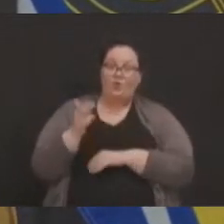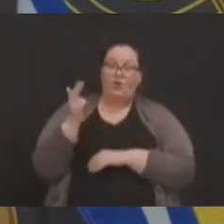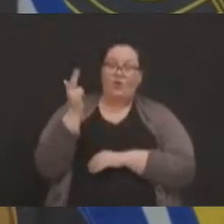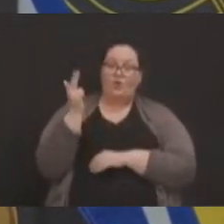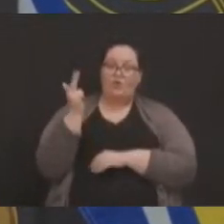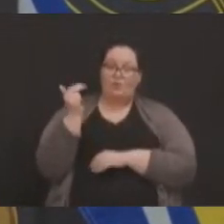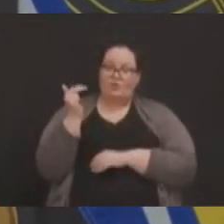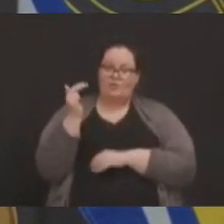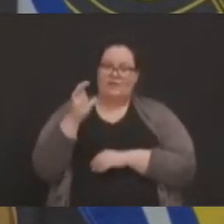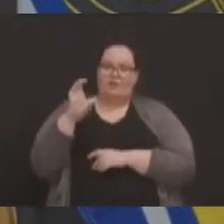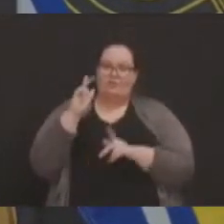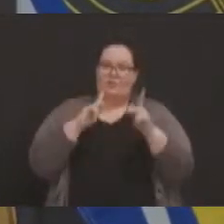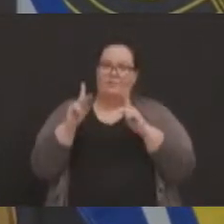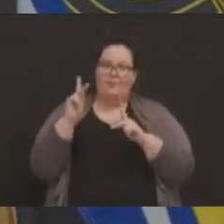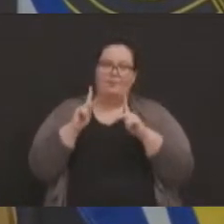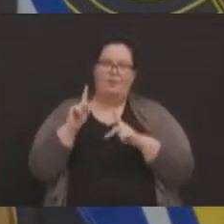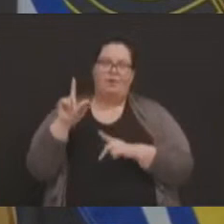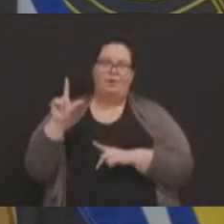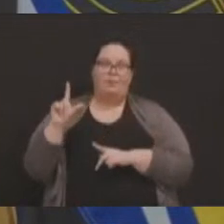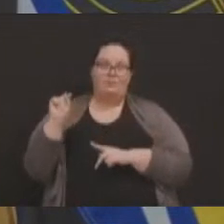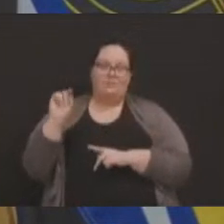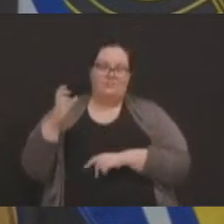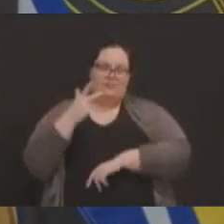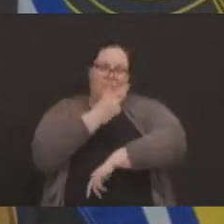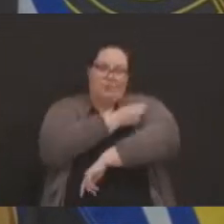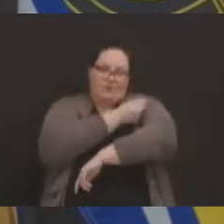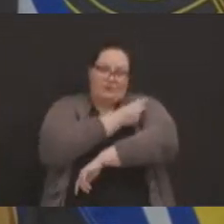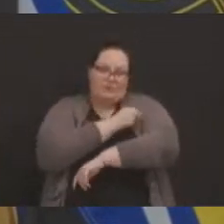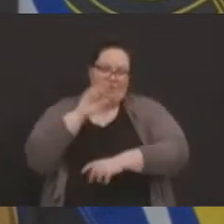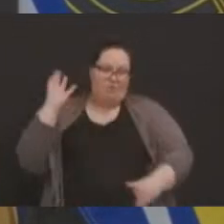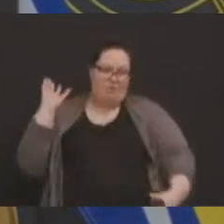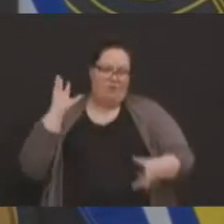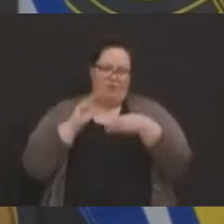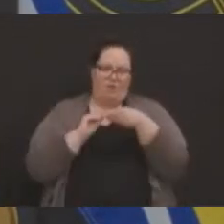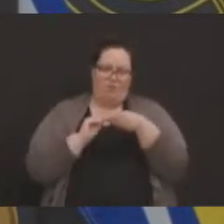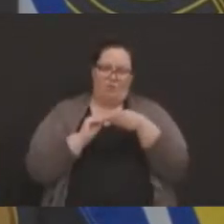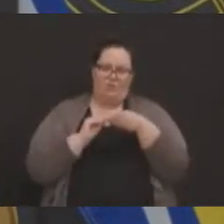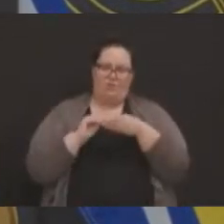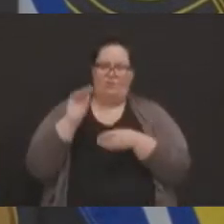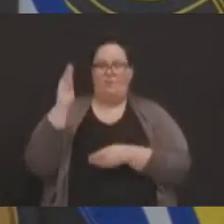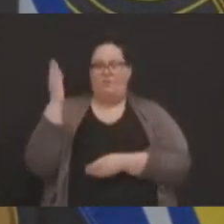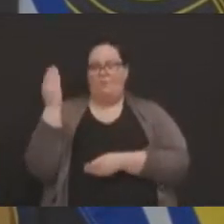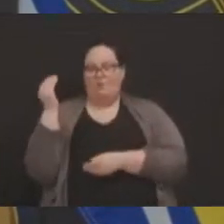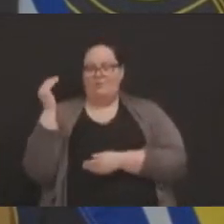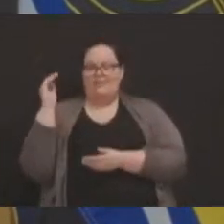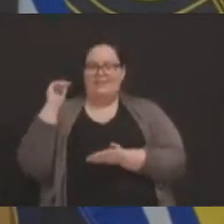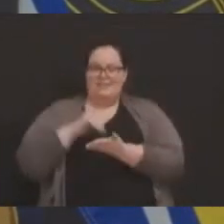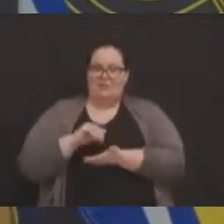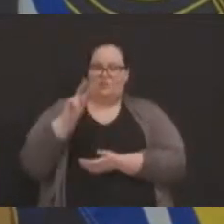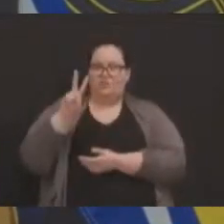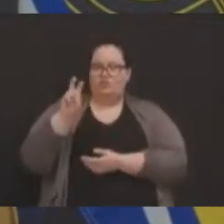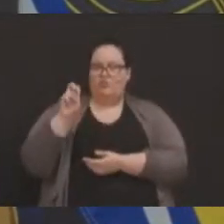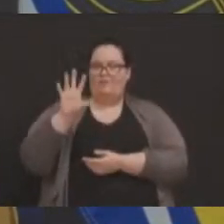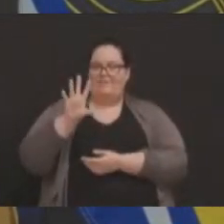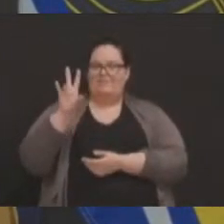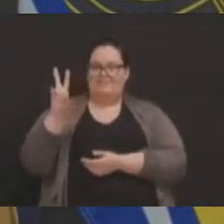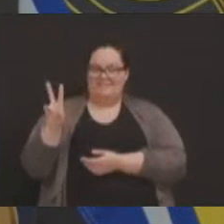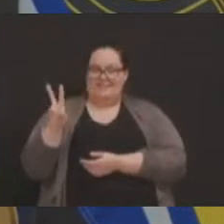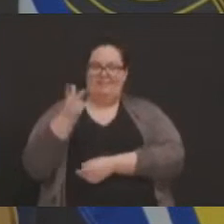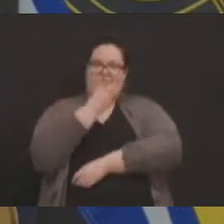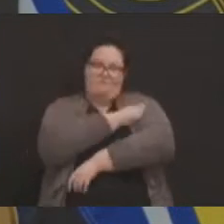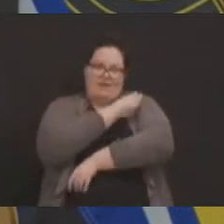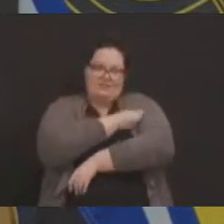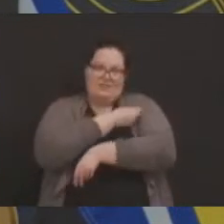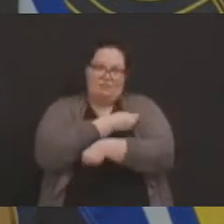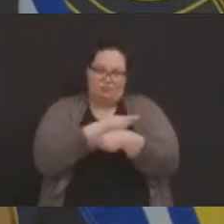14,257 doses of the vaccine and have fully vaccinated 2,839 people in New Brunswick. And our